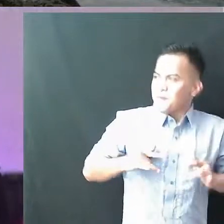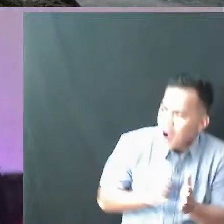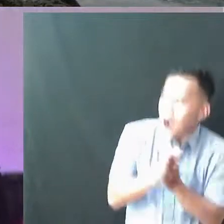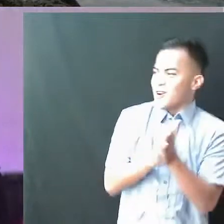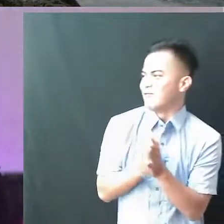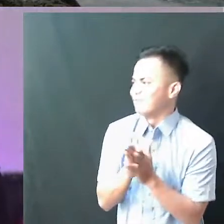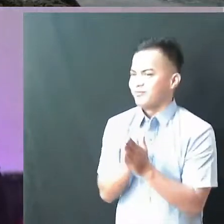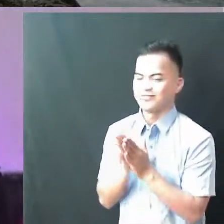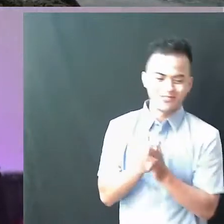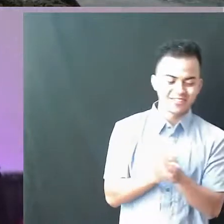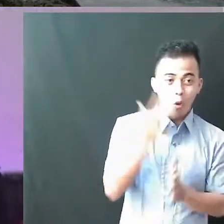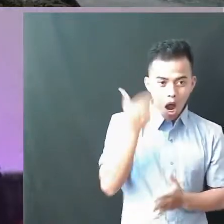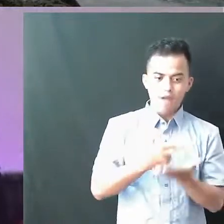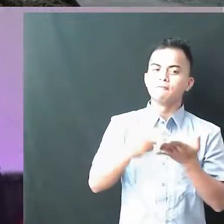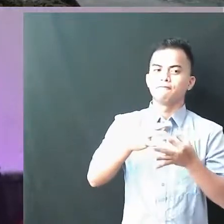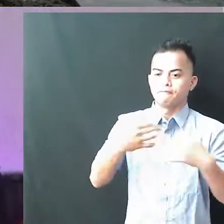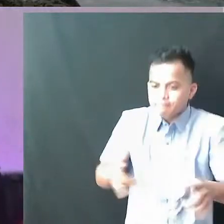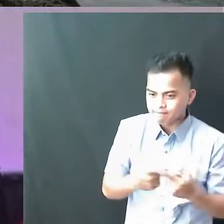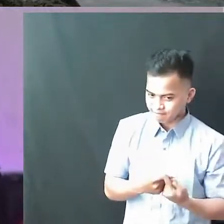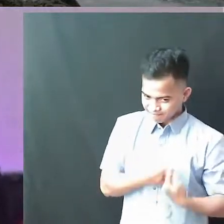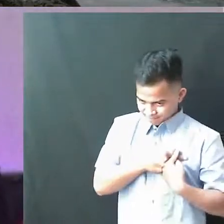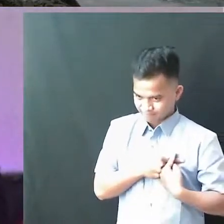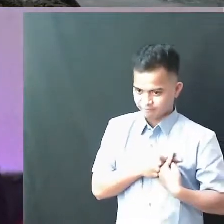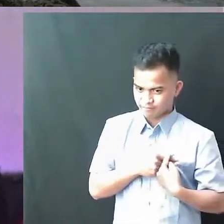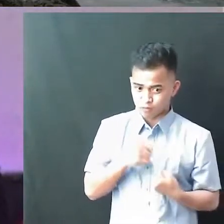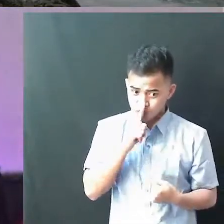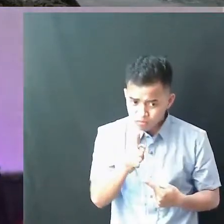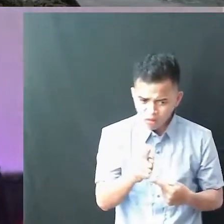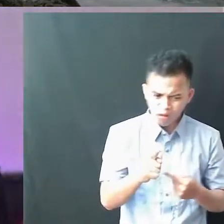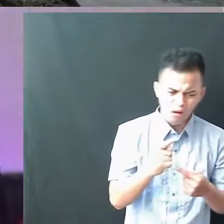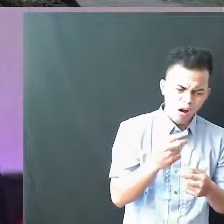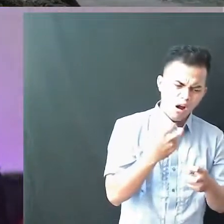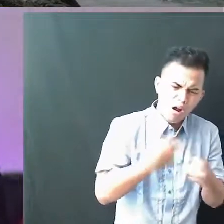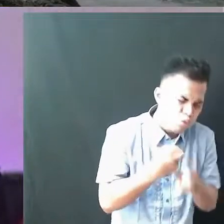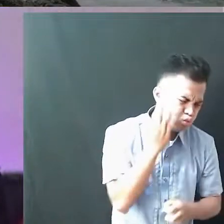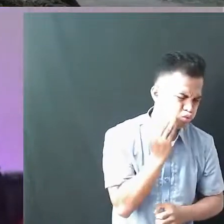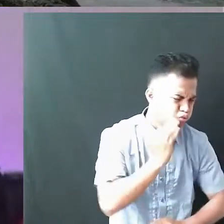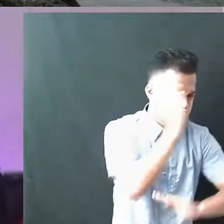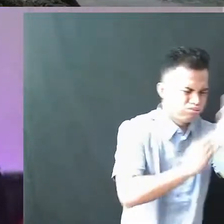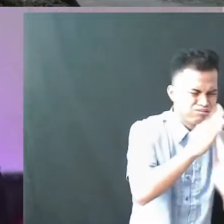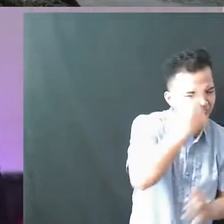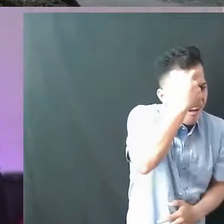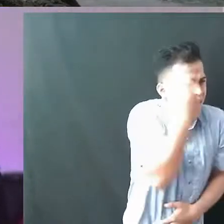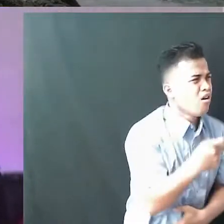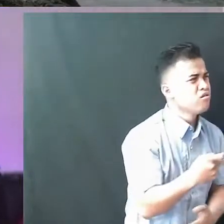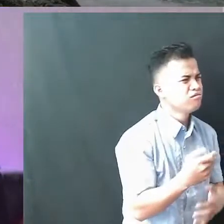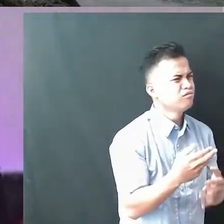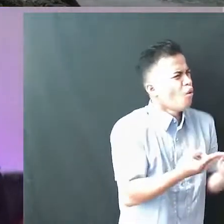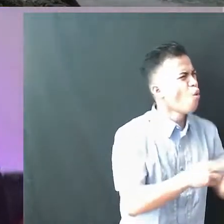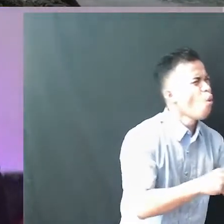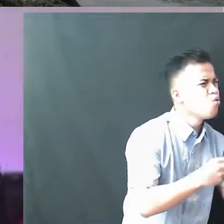What I want you to understand that during hard times, rough times, times that you can't understand,